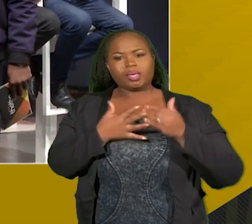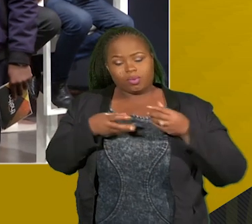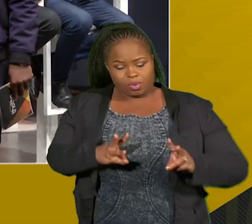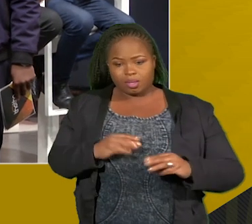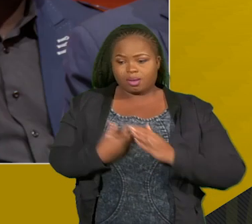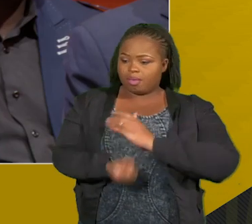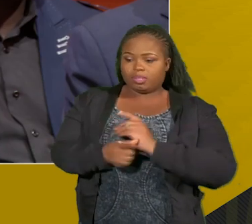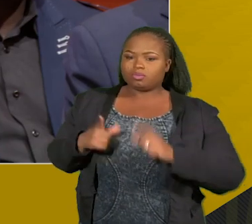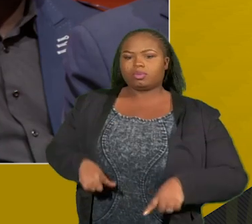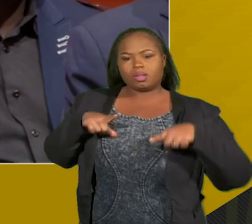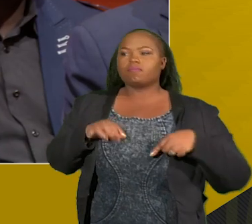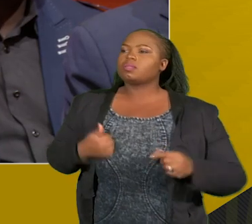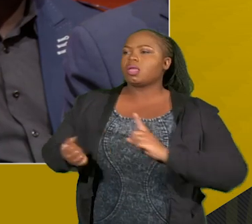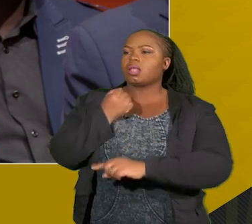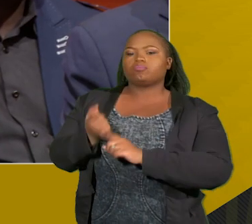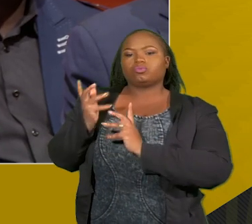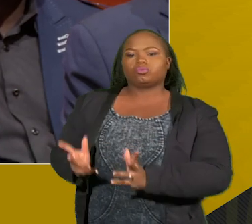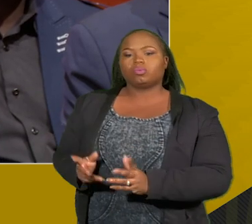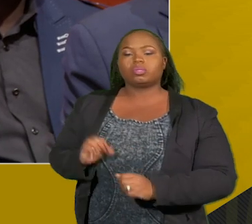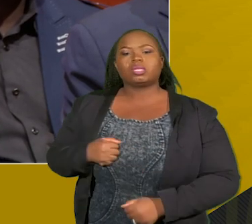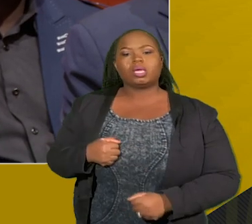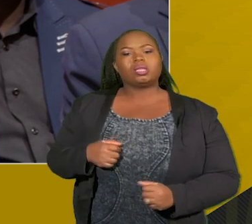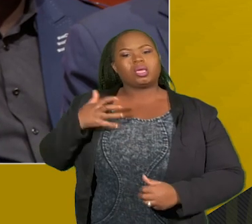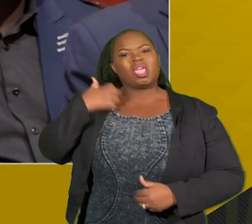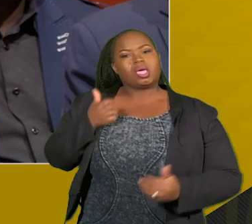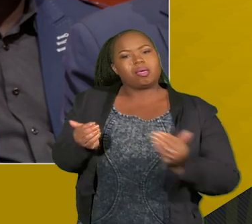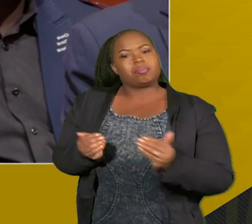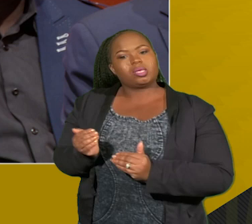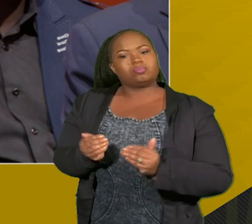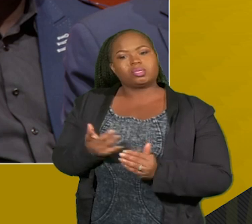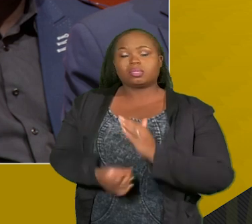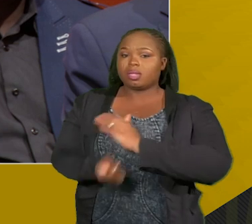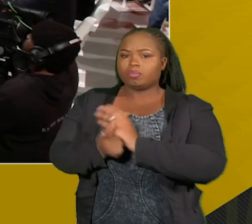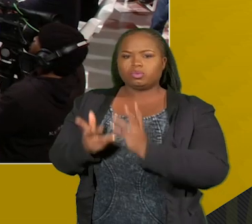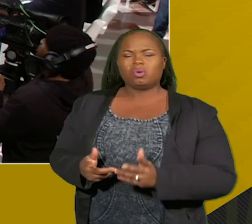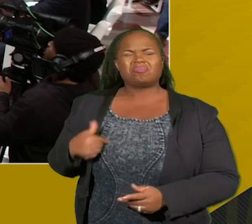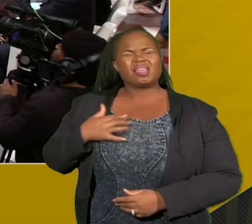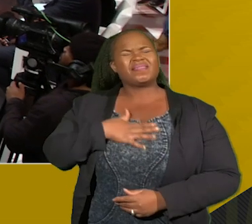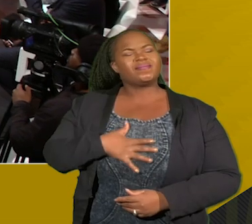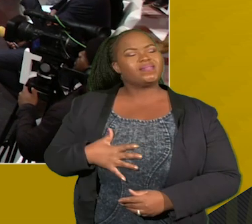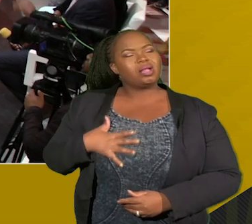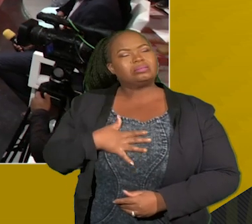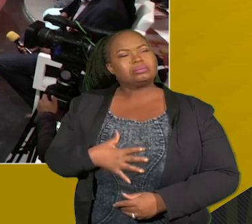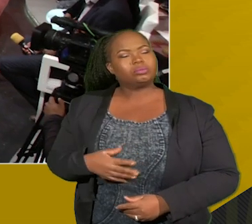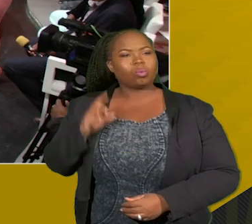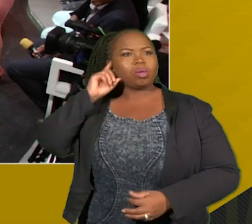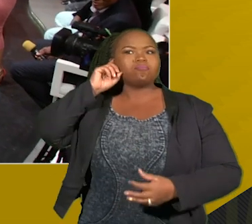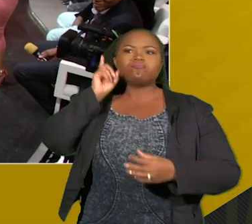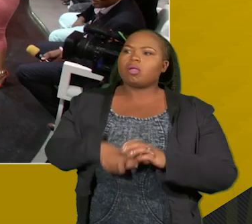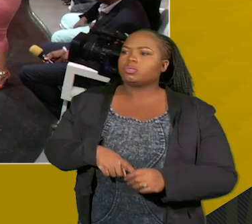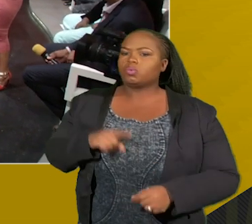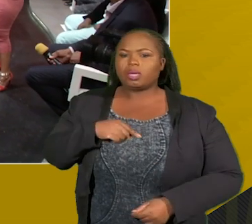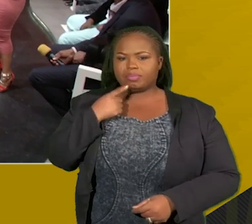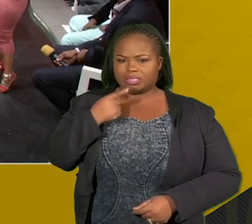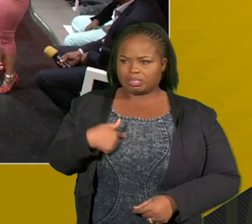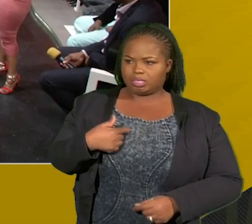beyenzeke empilweni yami. Then ngiyabashaya. Then I went to anger management. Anger management I felt so embarrassed because I had to